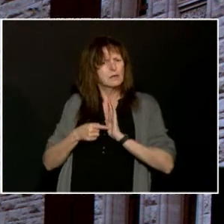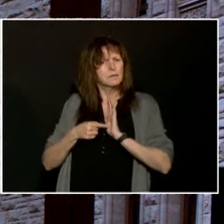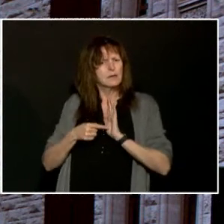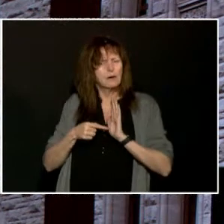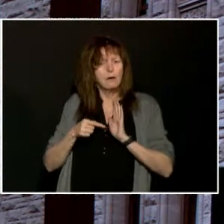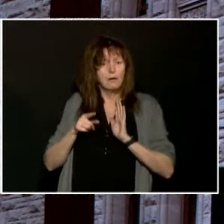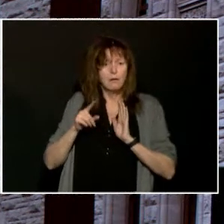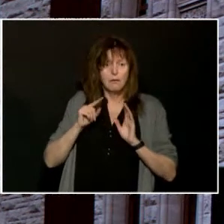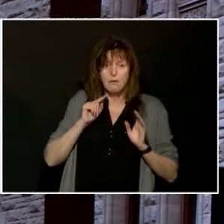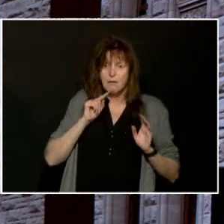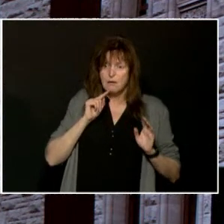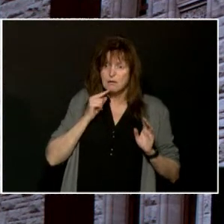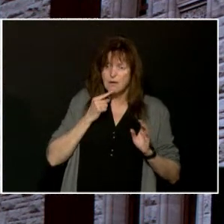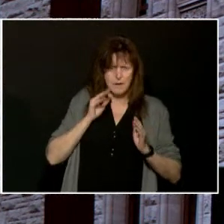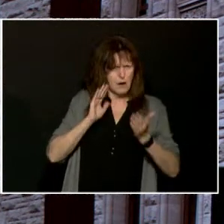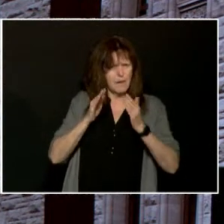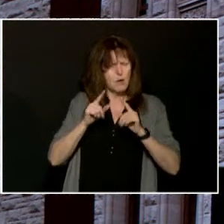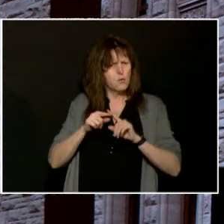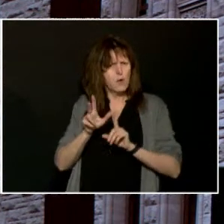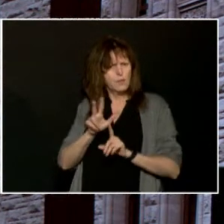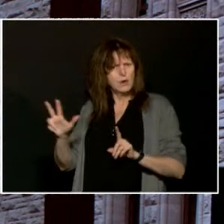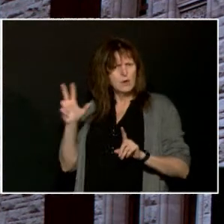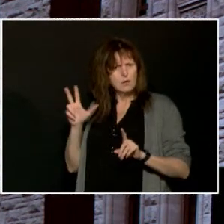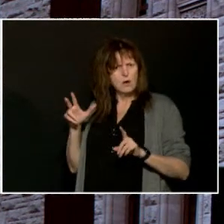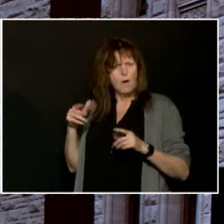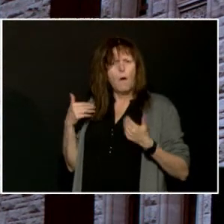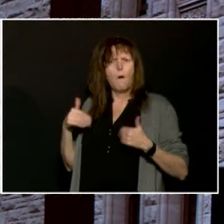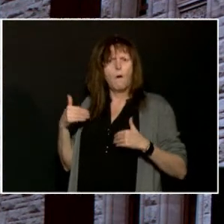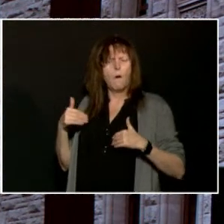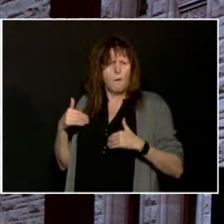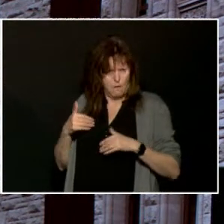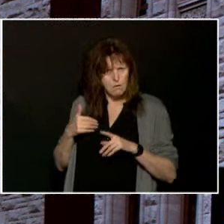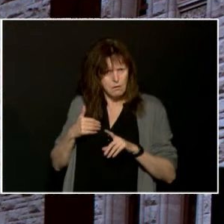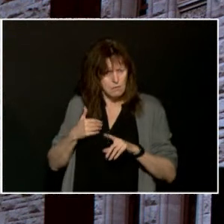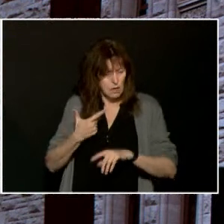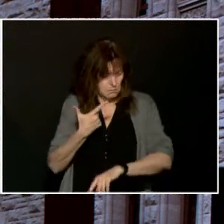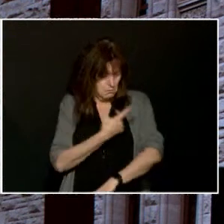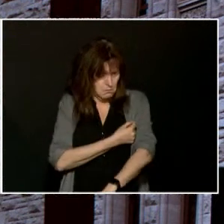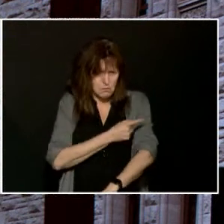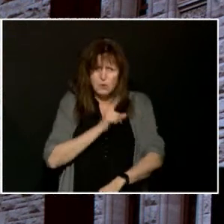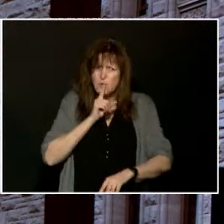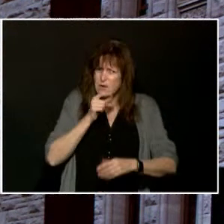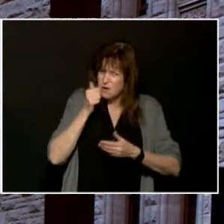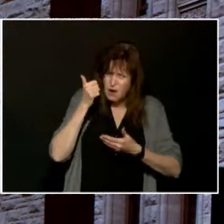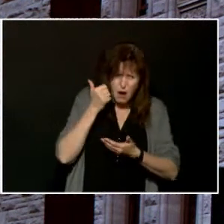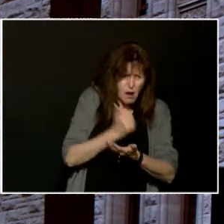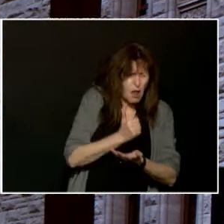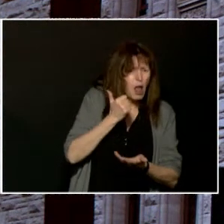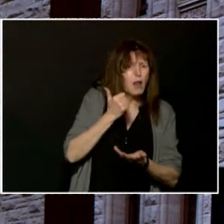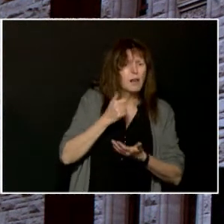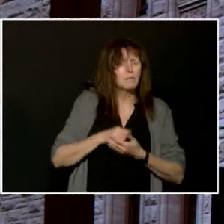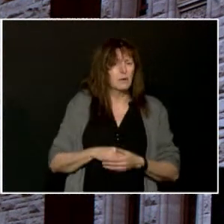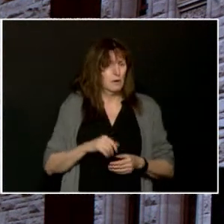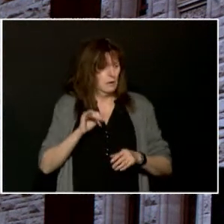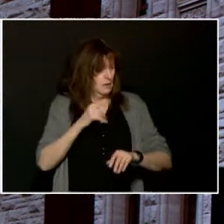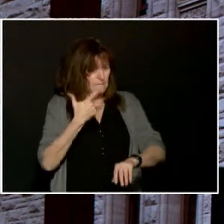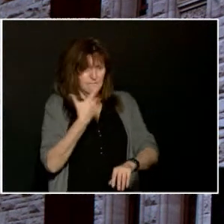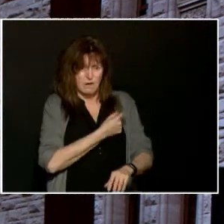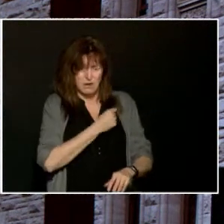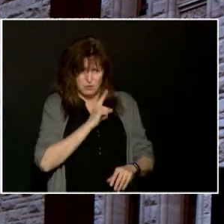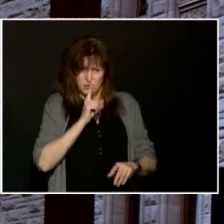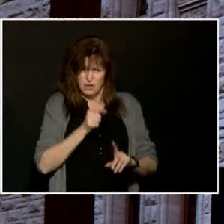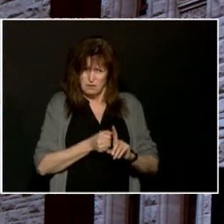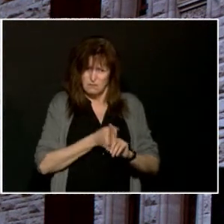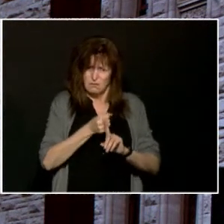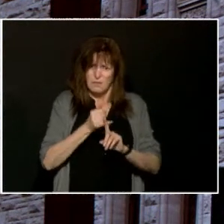the vaccine, not only vaccination rates going up, but also the accrual of vaccine effect on public, and therefore the